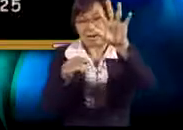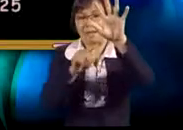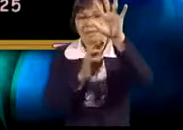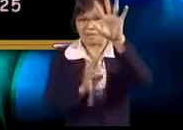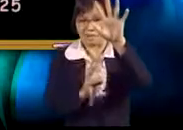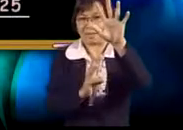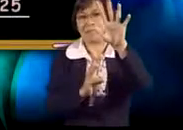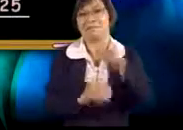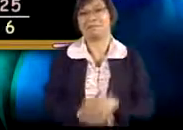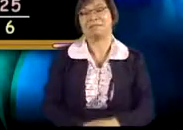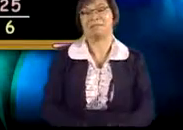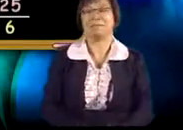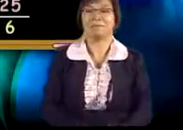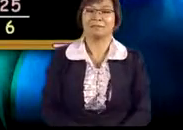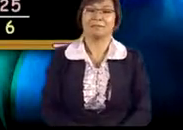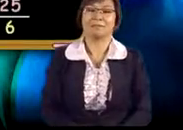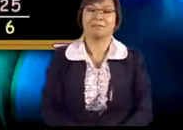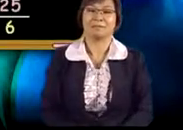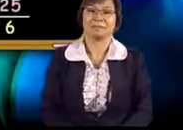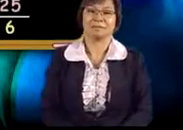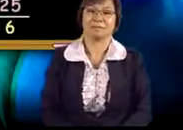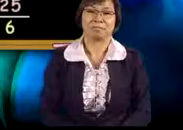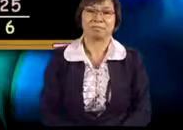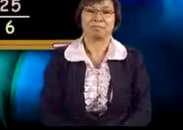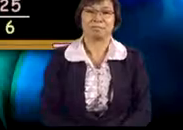25 over 6.